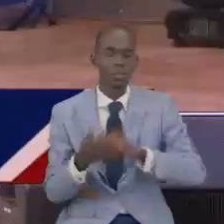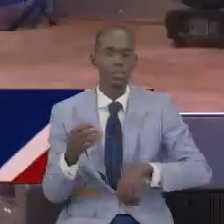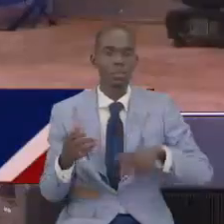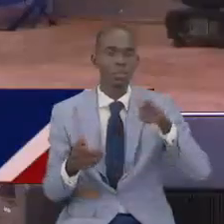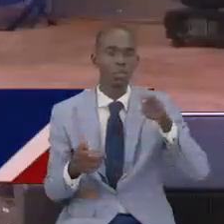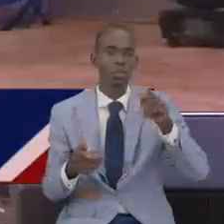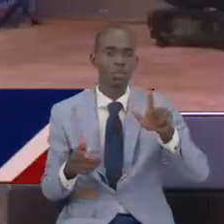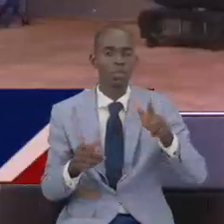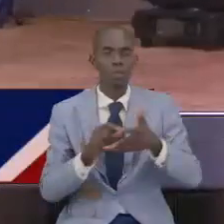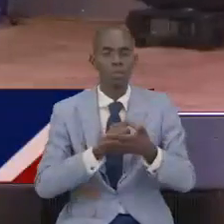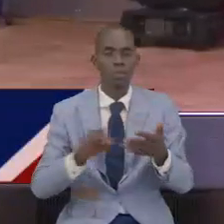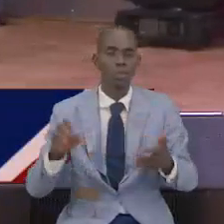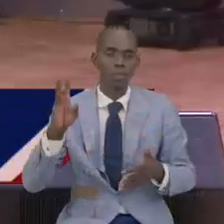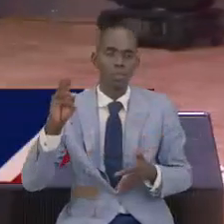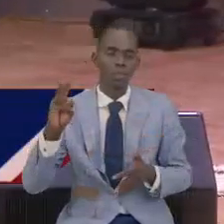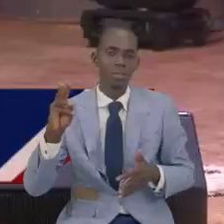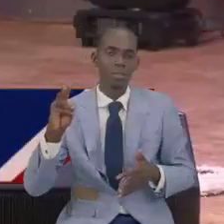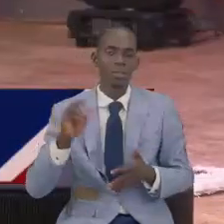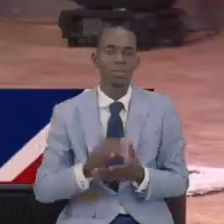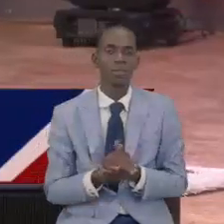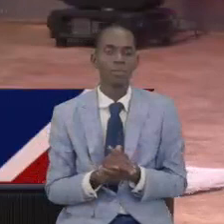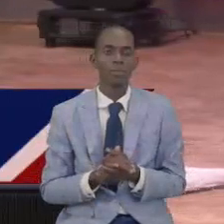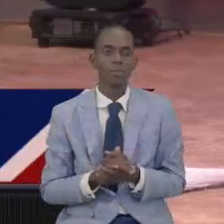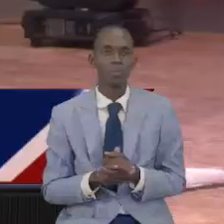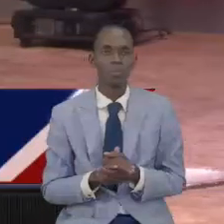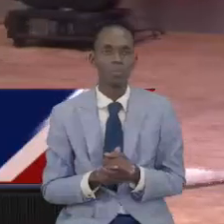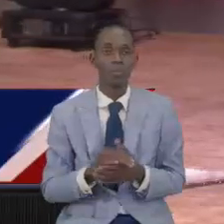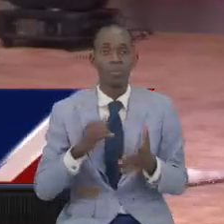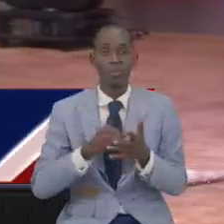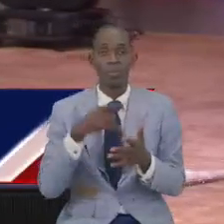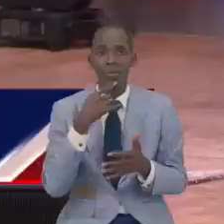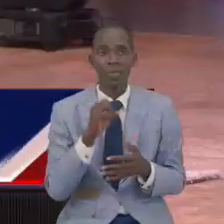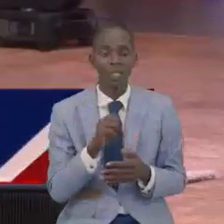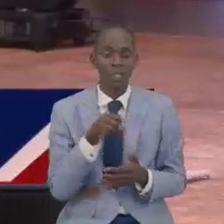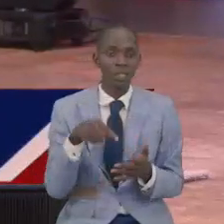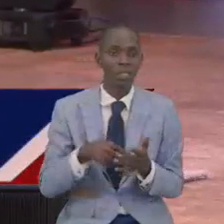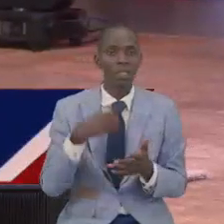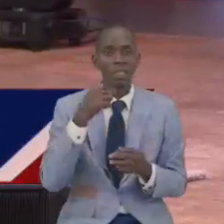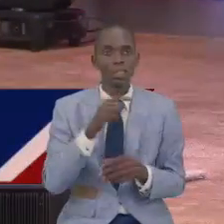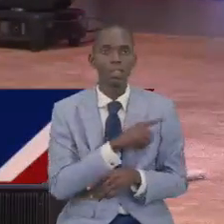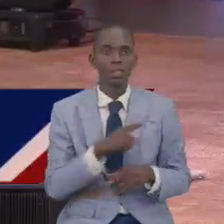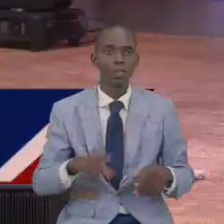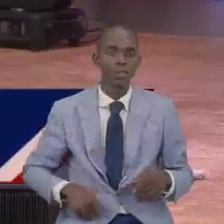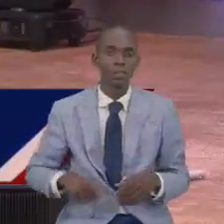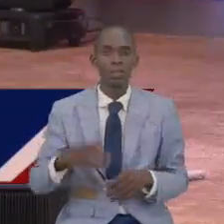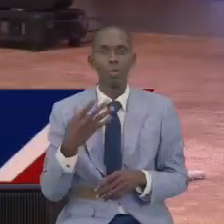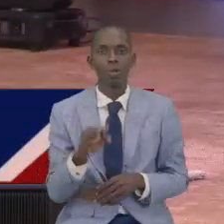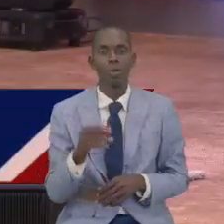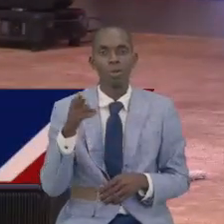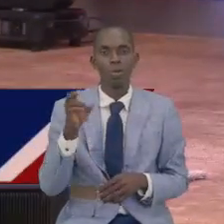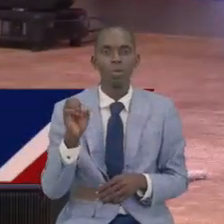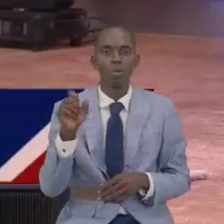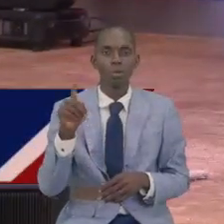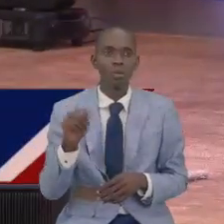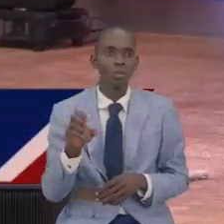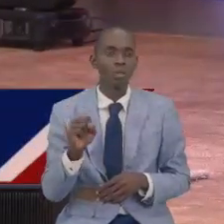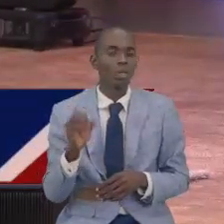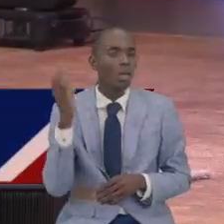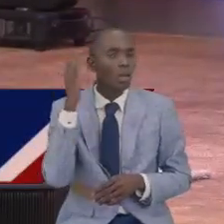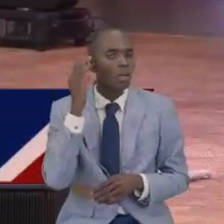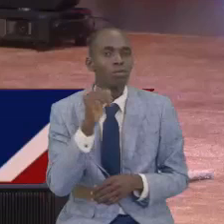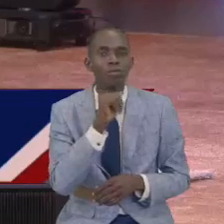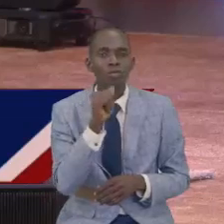Jeremiah chapter 23, we're reading here from verse 16. It says, thus says the Lord of hosts, hearken not unto